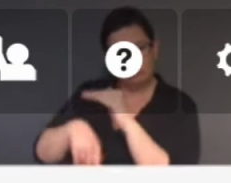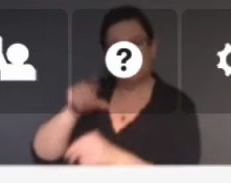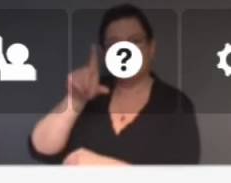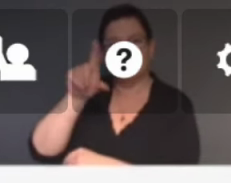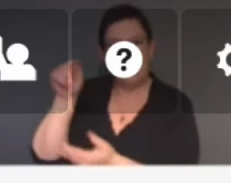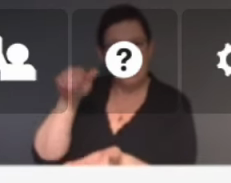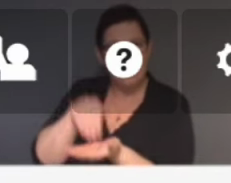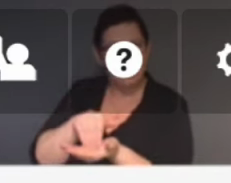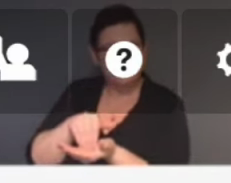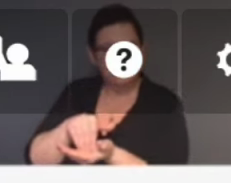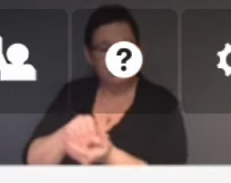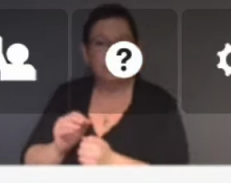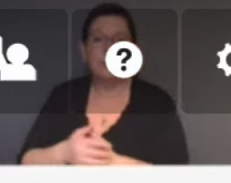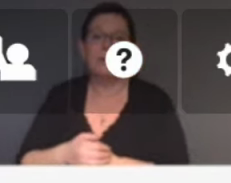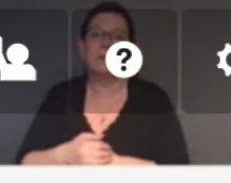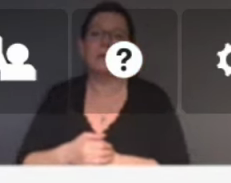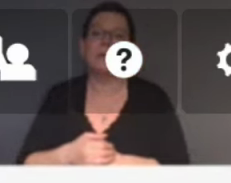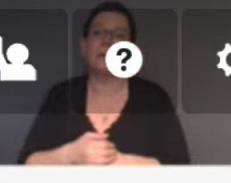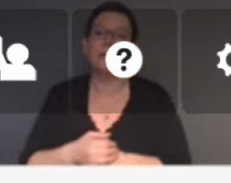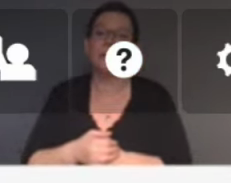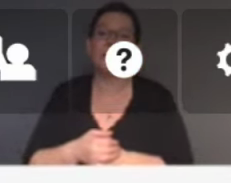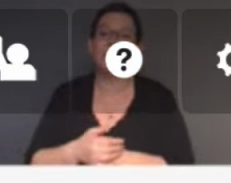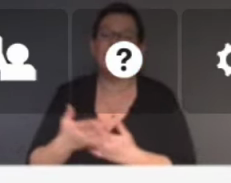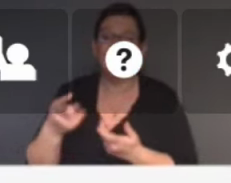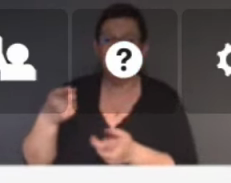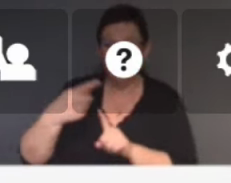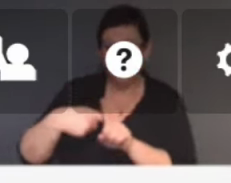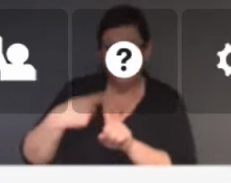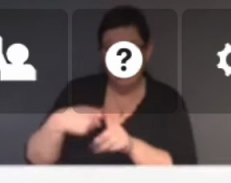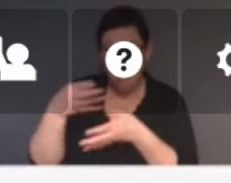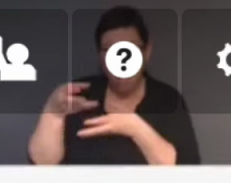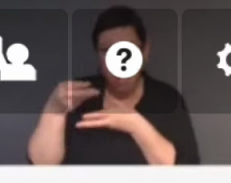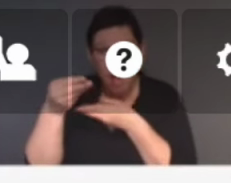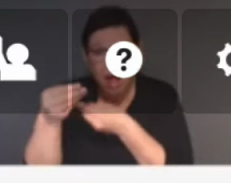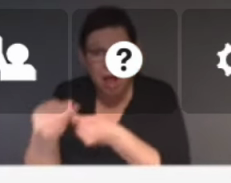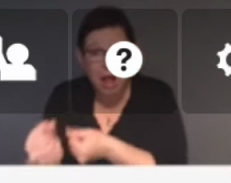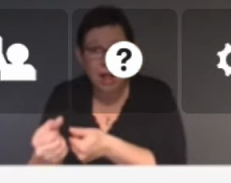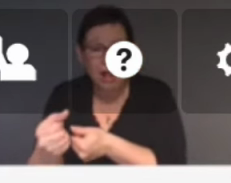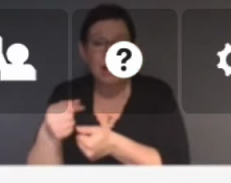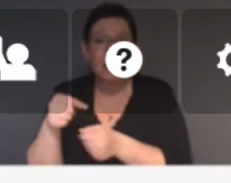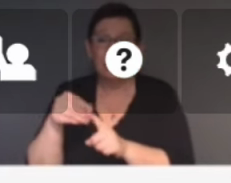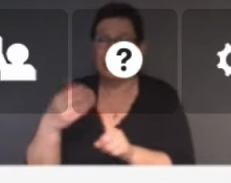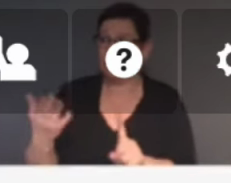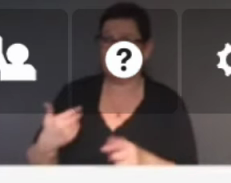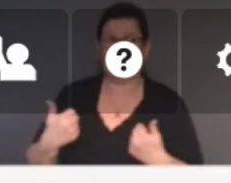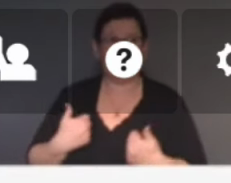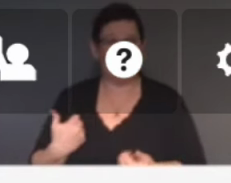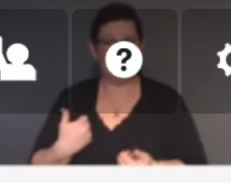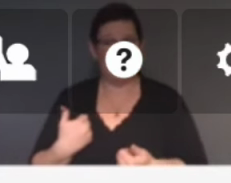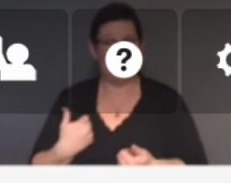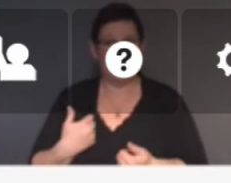in 2022 is at least 30% of their 2021